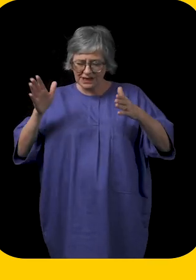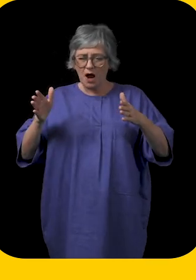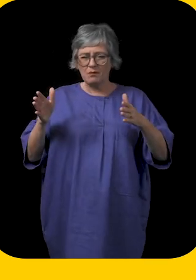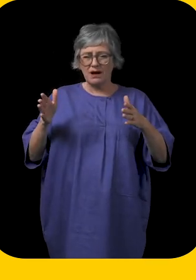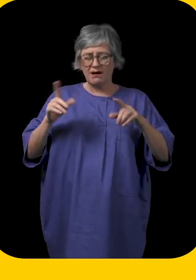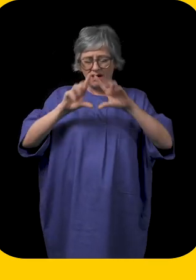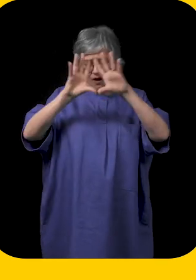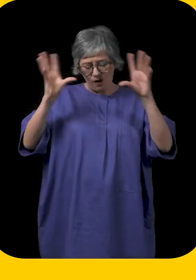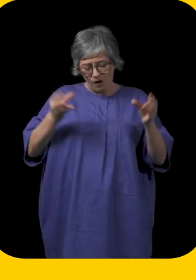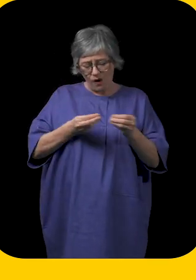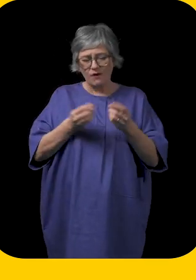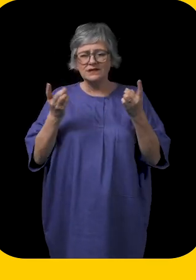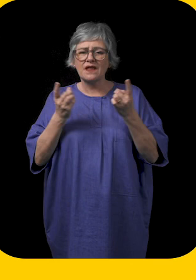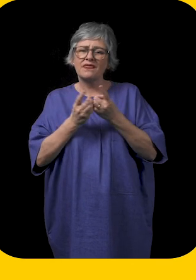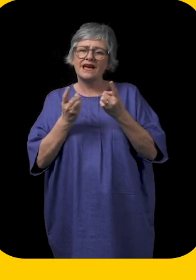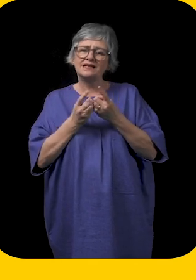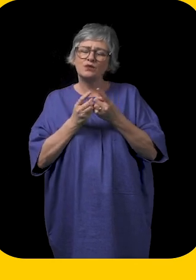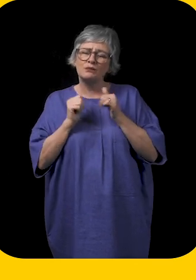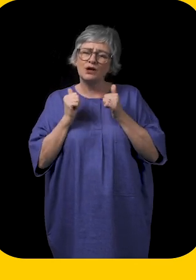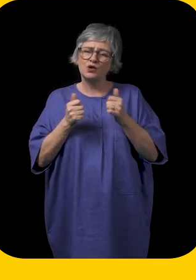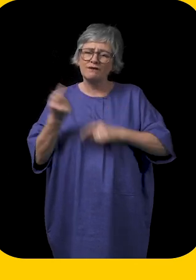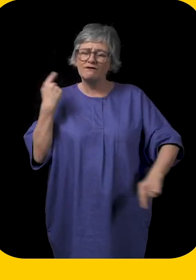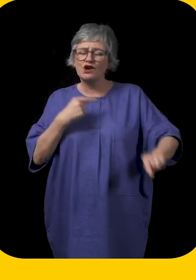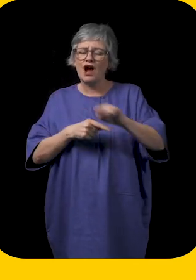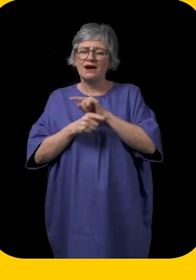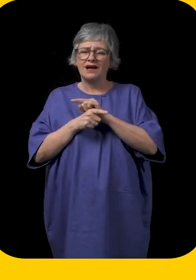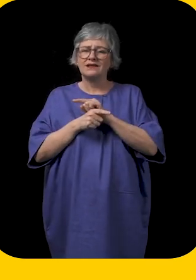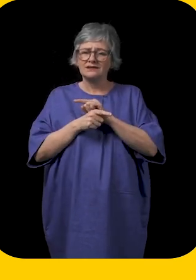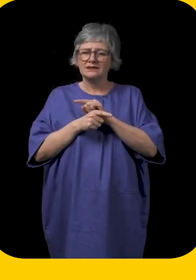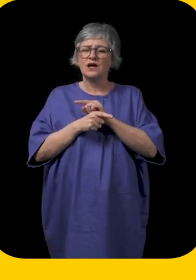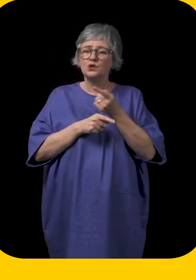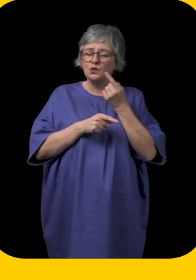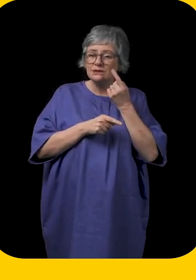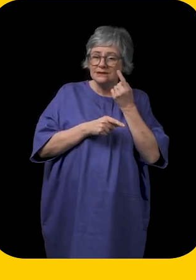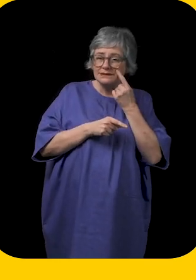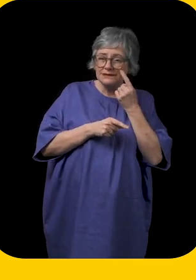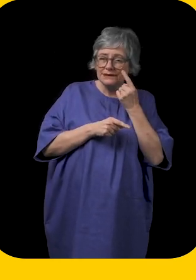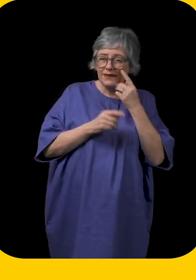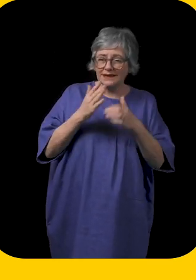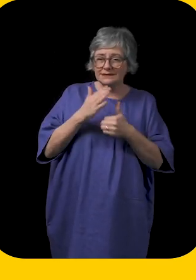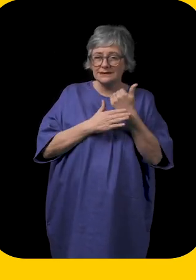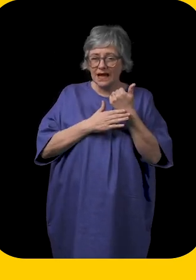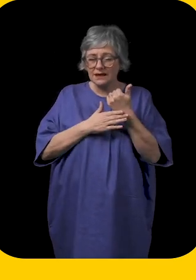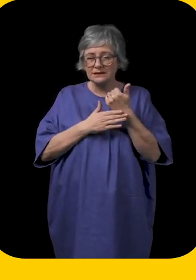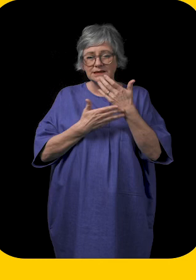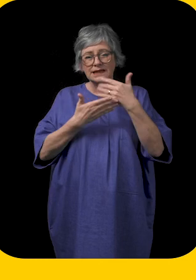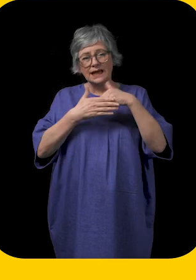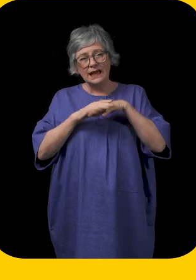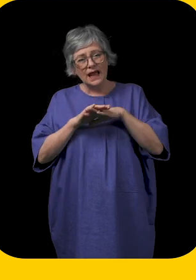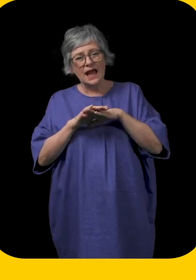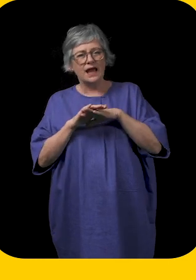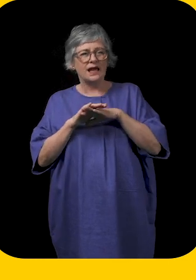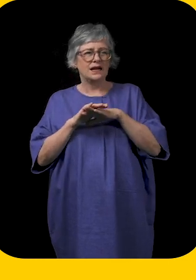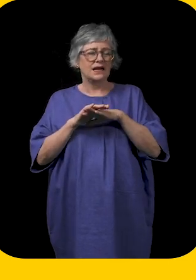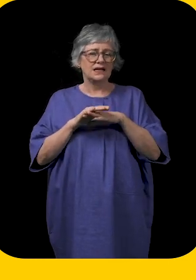know how to wash in a tub, or, you know, all these things. I think it would be good for us to see